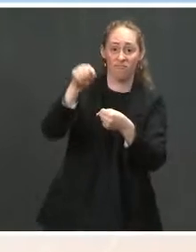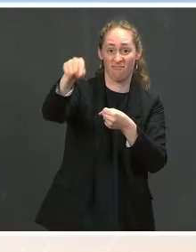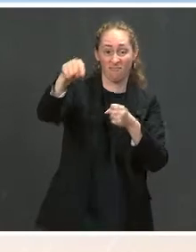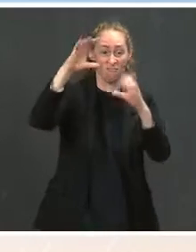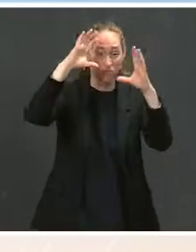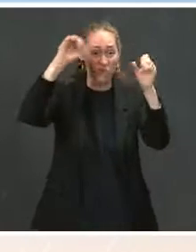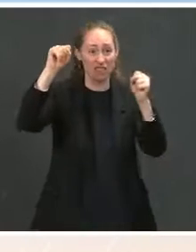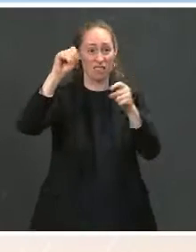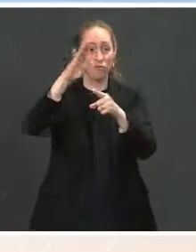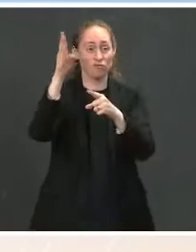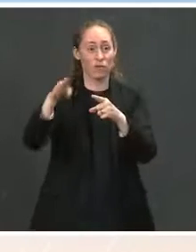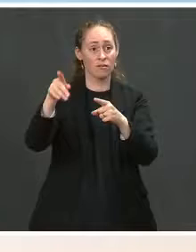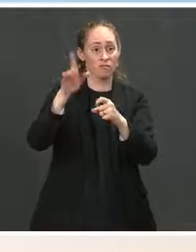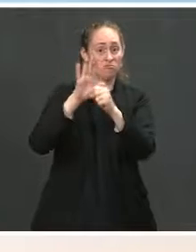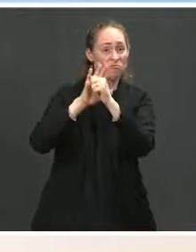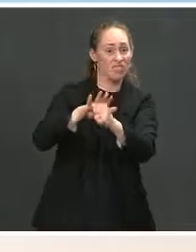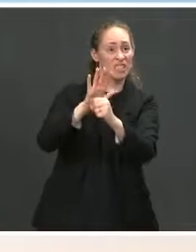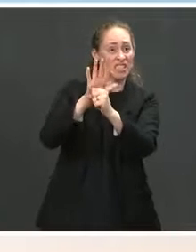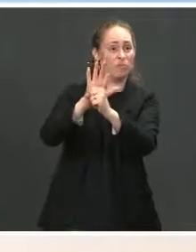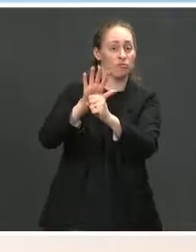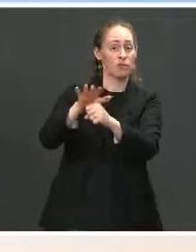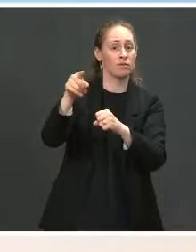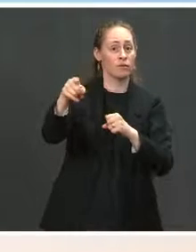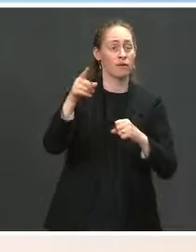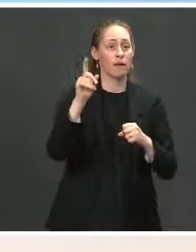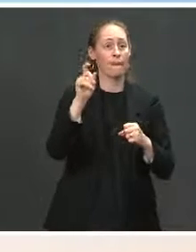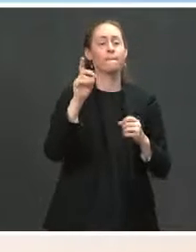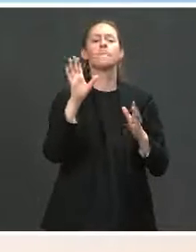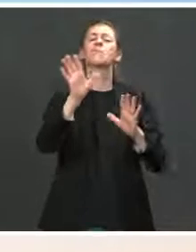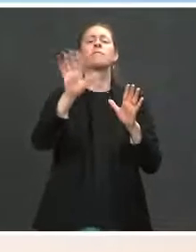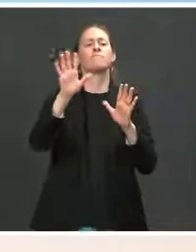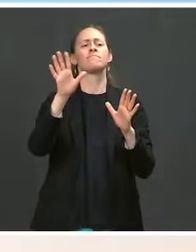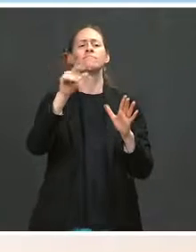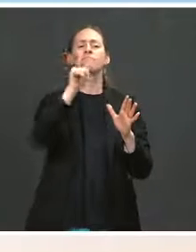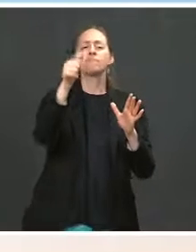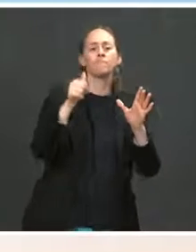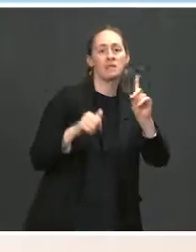summit? Well, again, there's not bilateral meetings, so